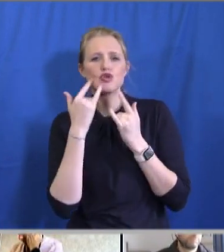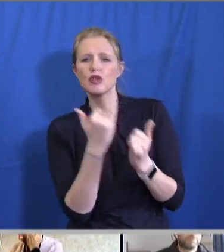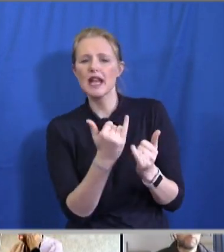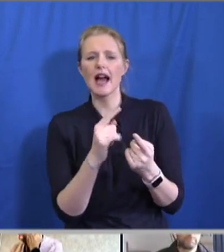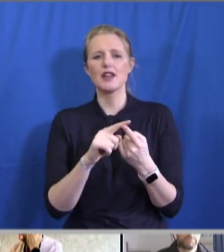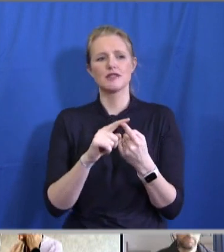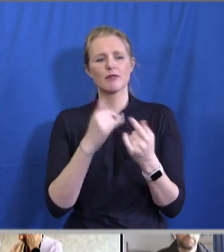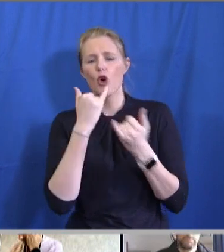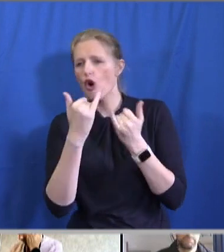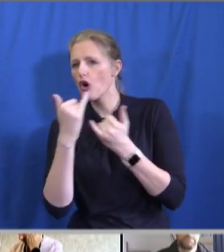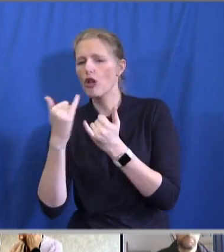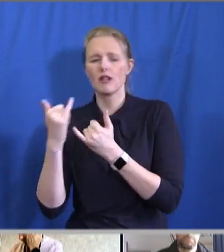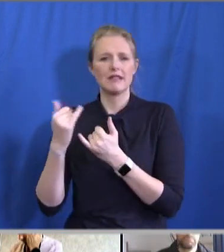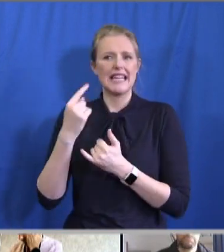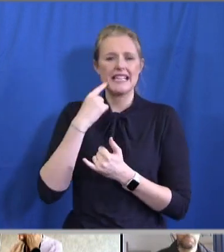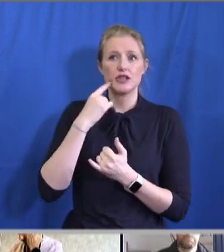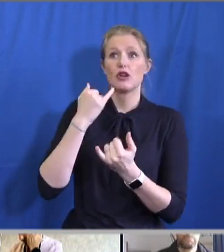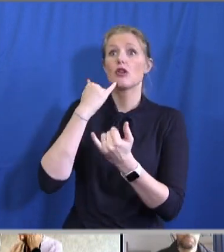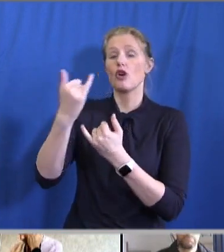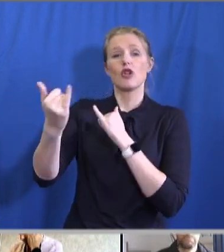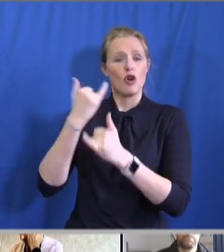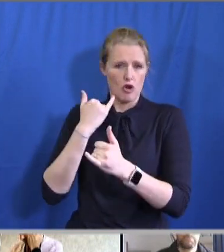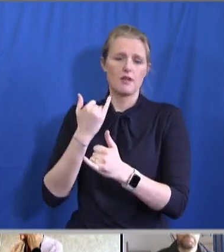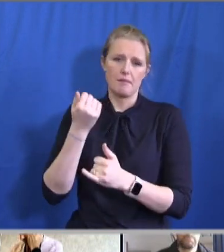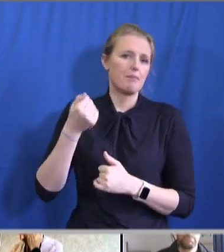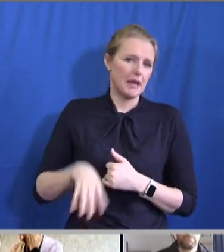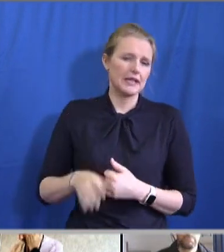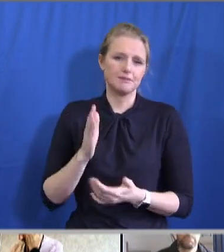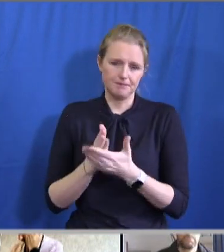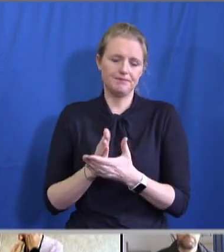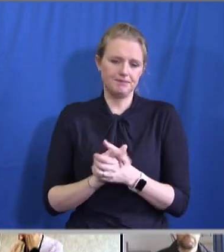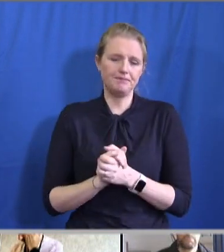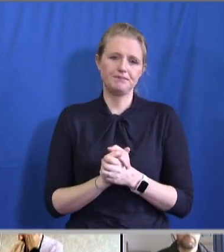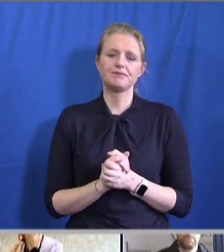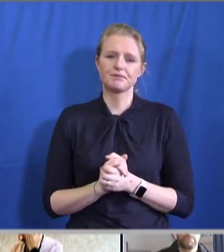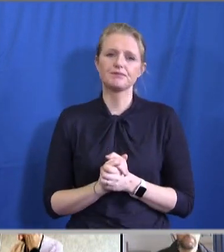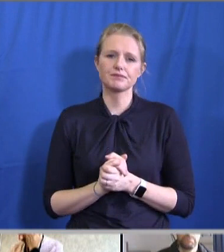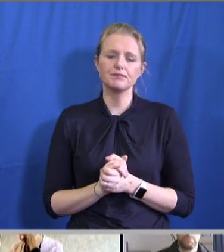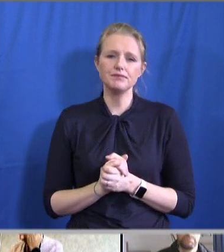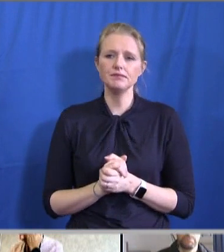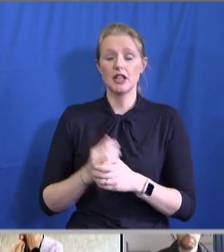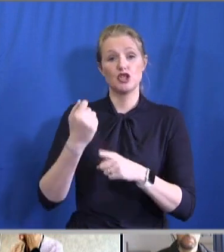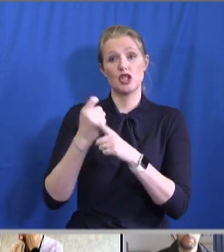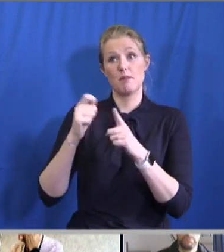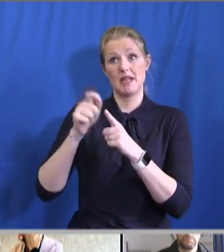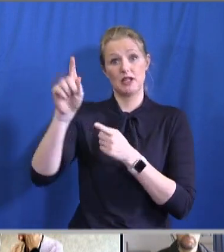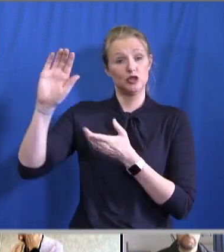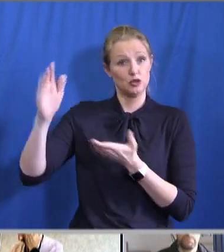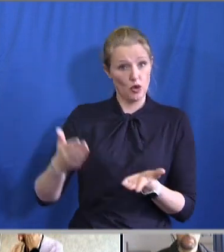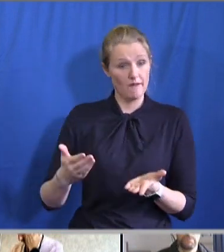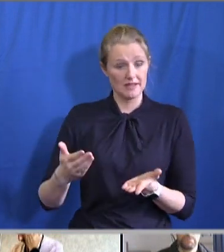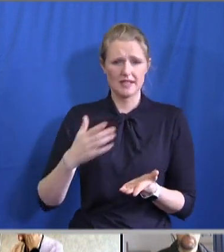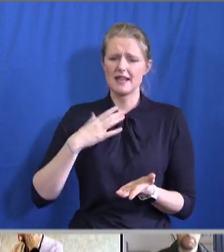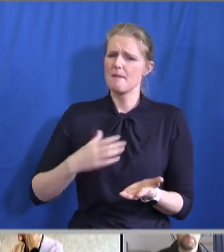enabling people to actually get in contact with them directly. Our GP services need